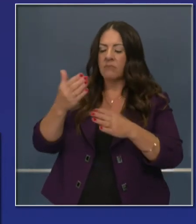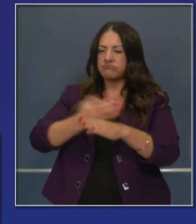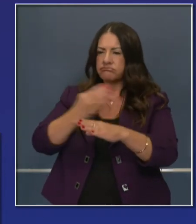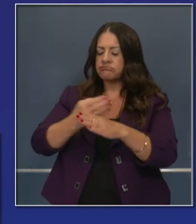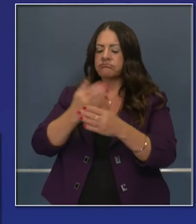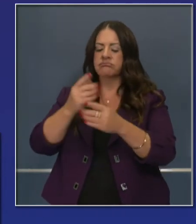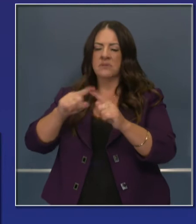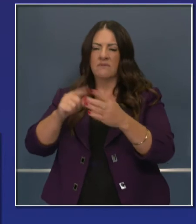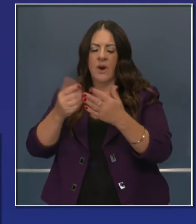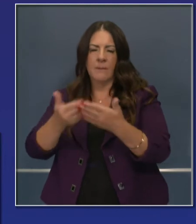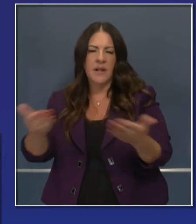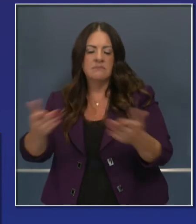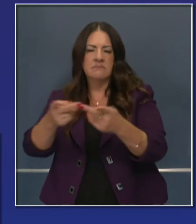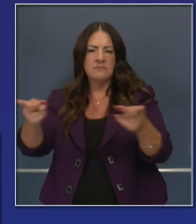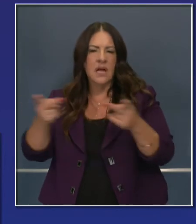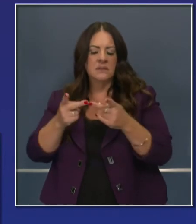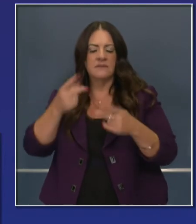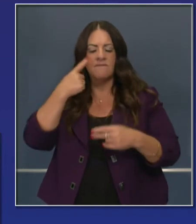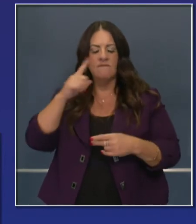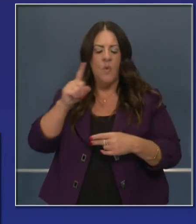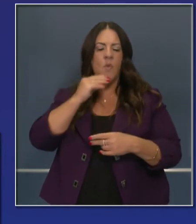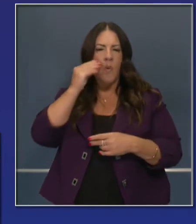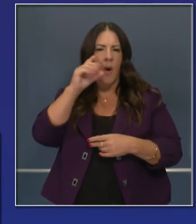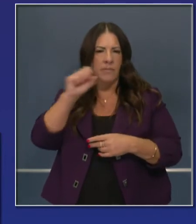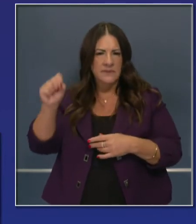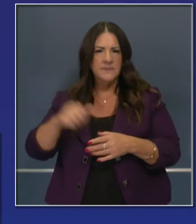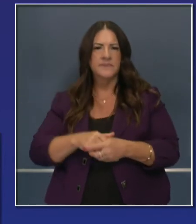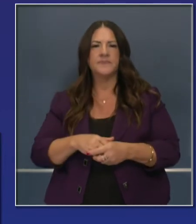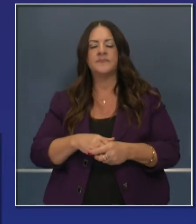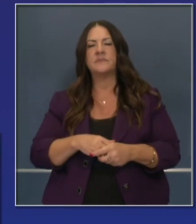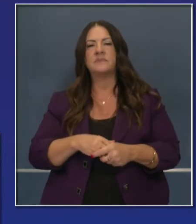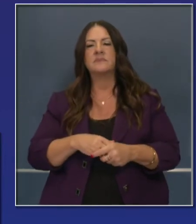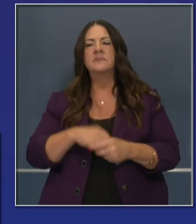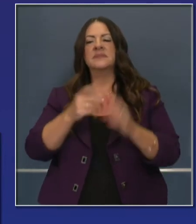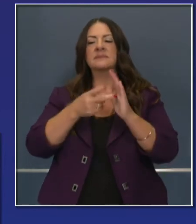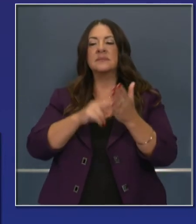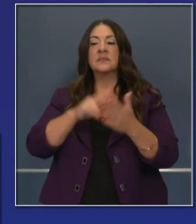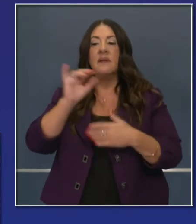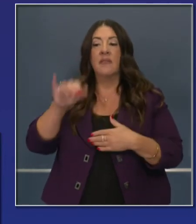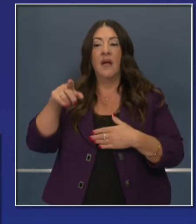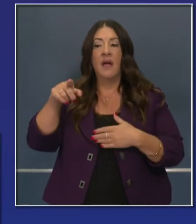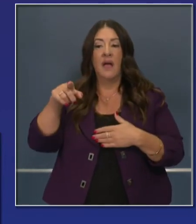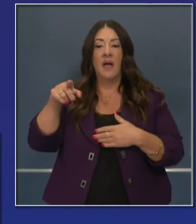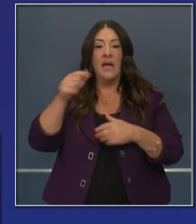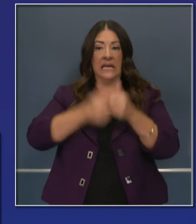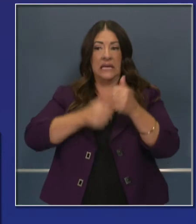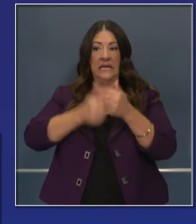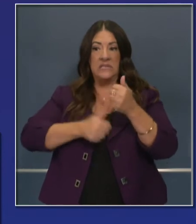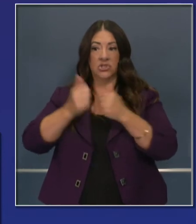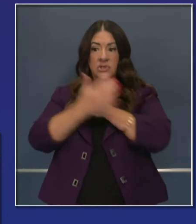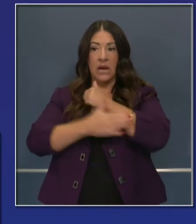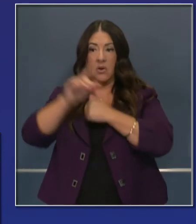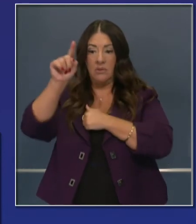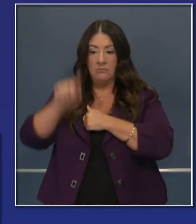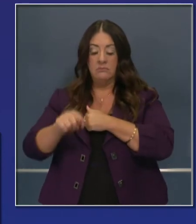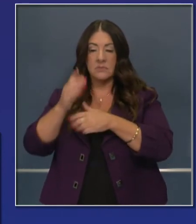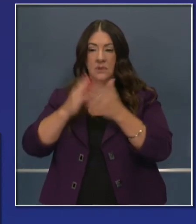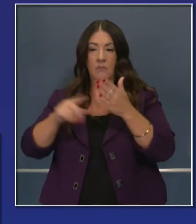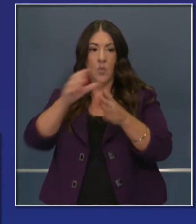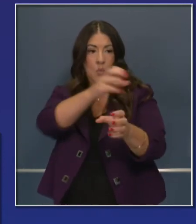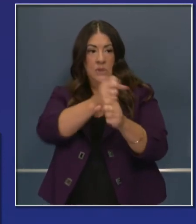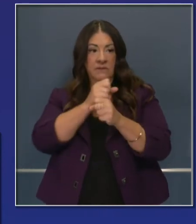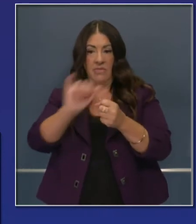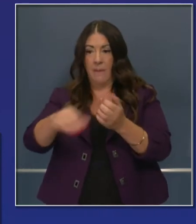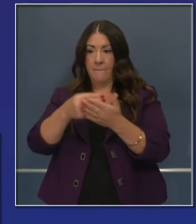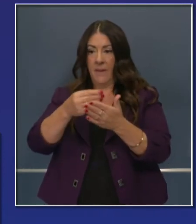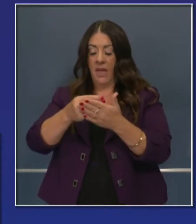say innovation, that's time to project completion as much as it is new strategies. But more important